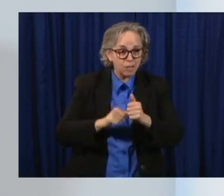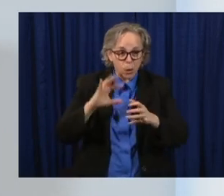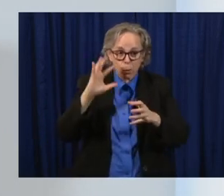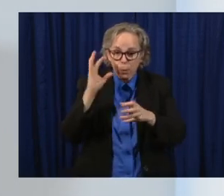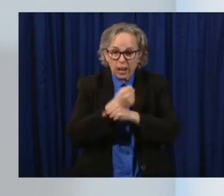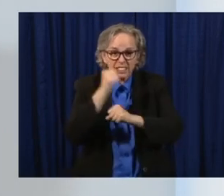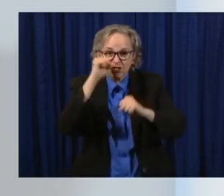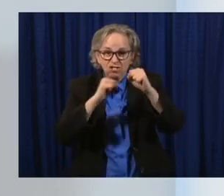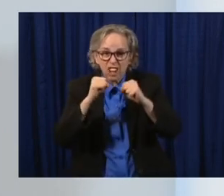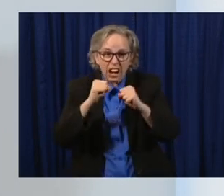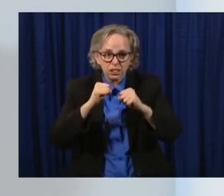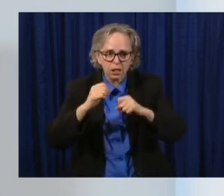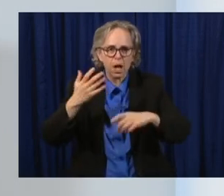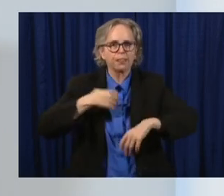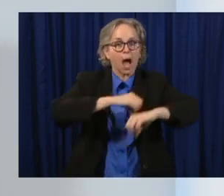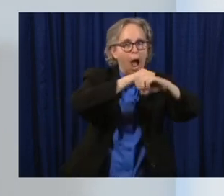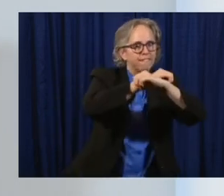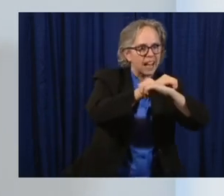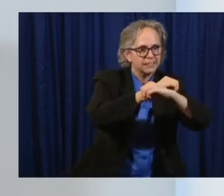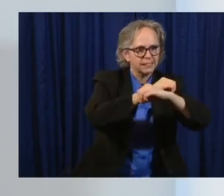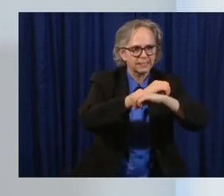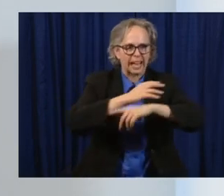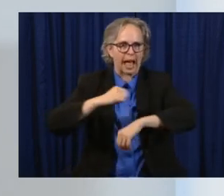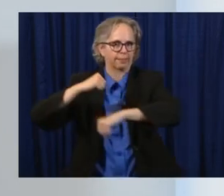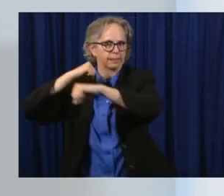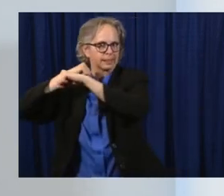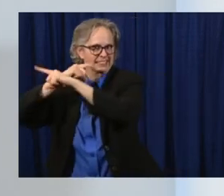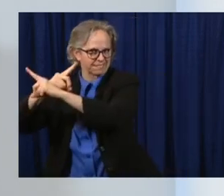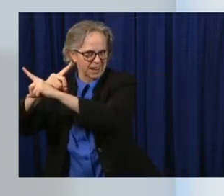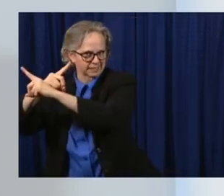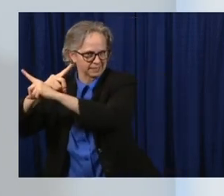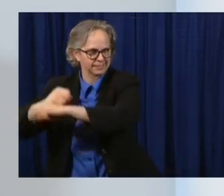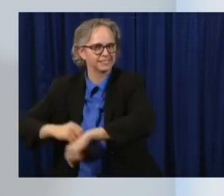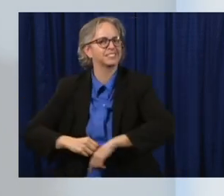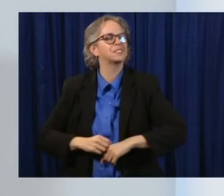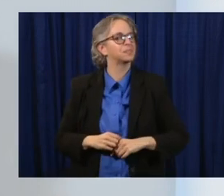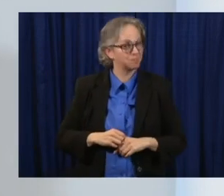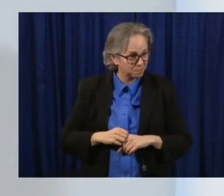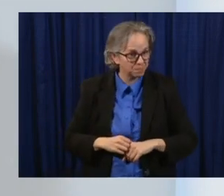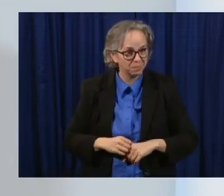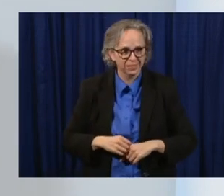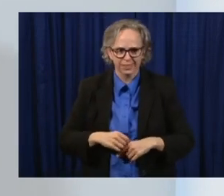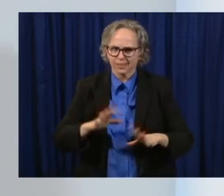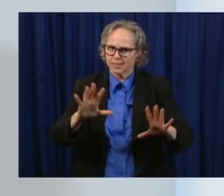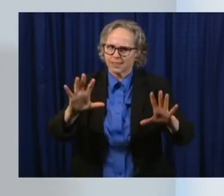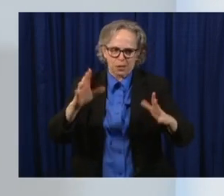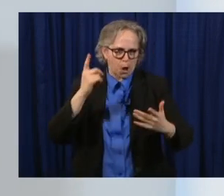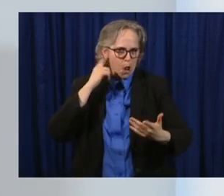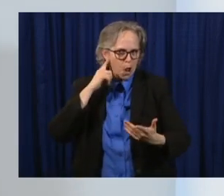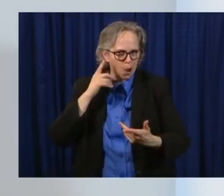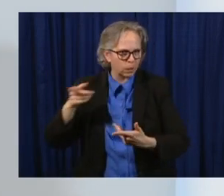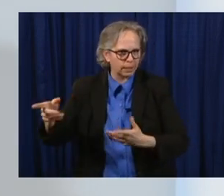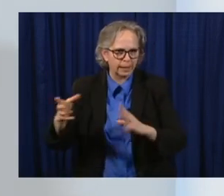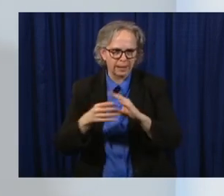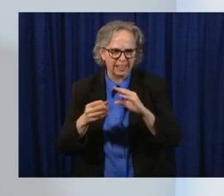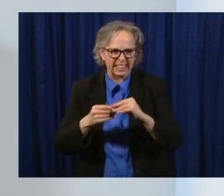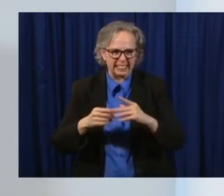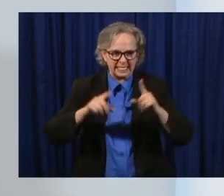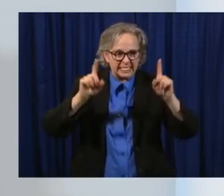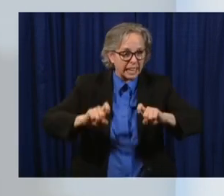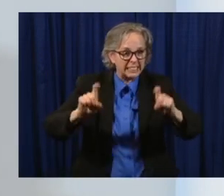strategy, and they all require teamwork. And that's exactly what you just heard described. The testing and tracing